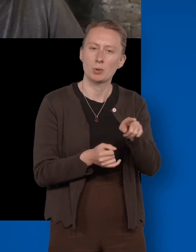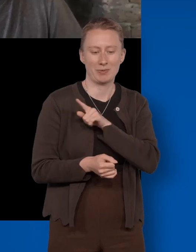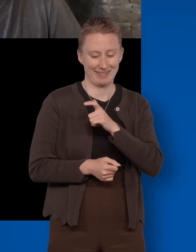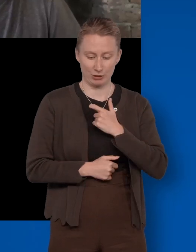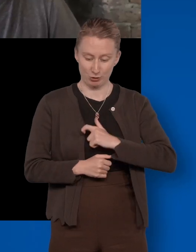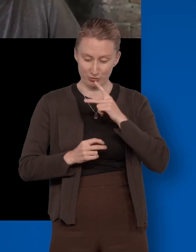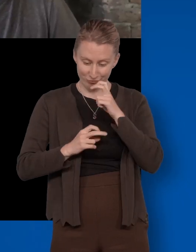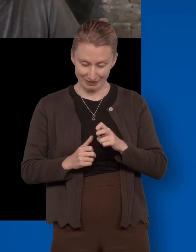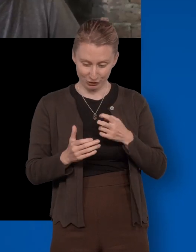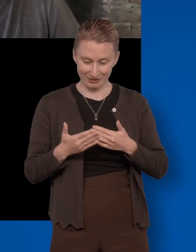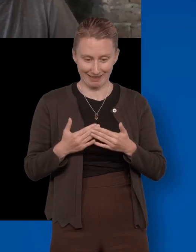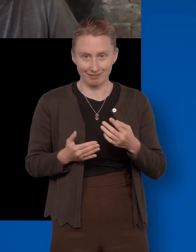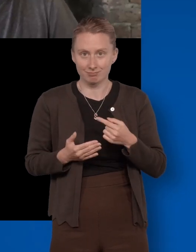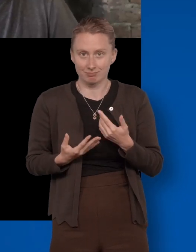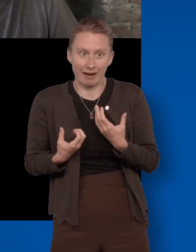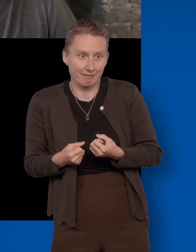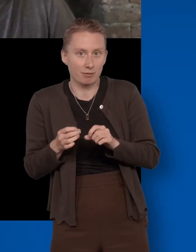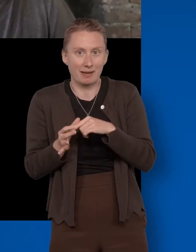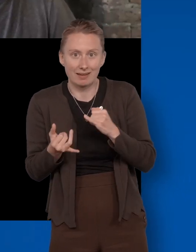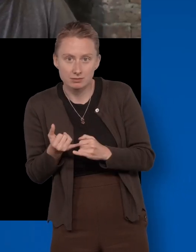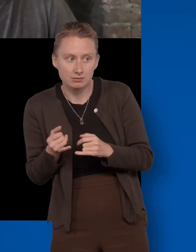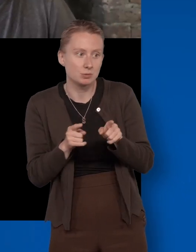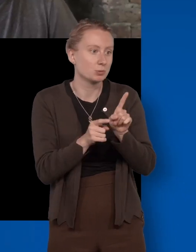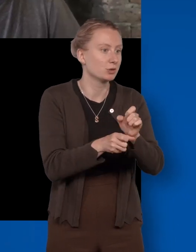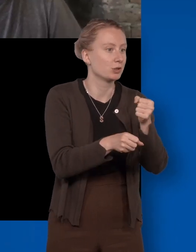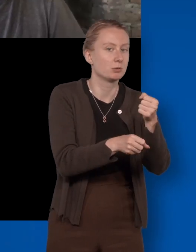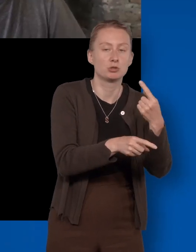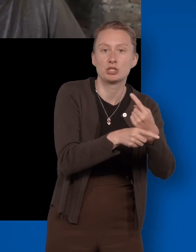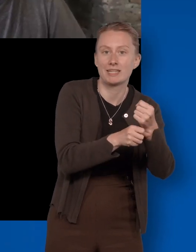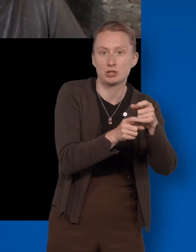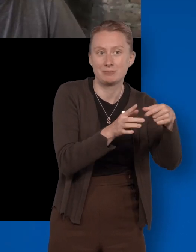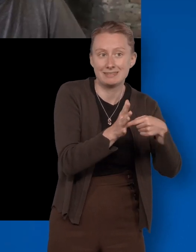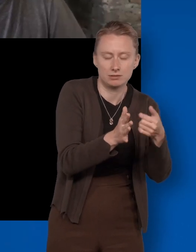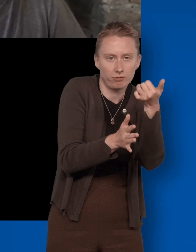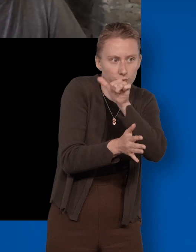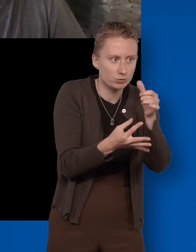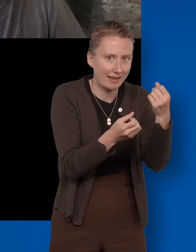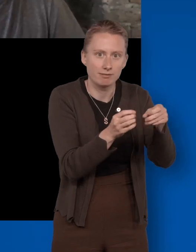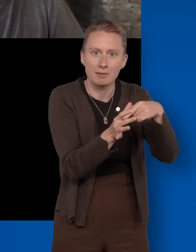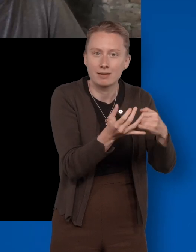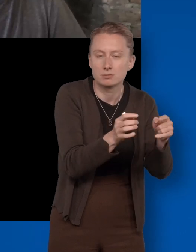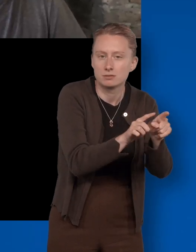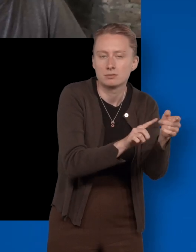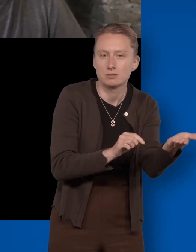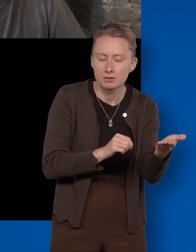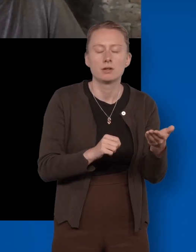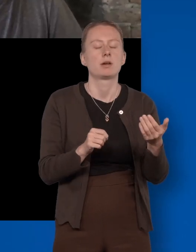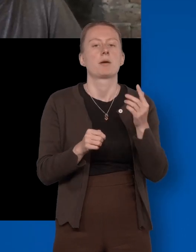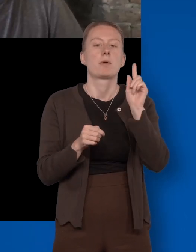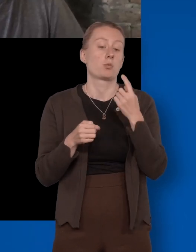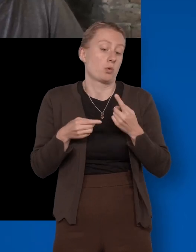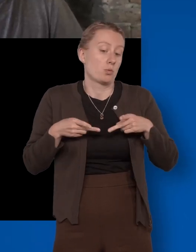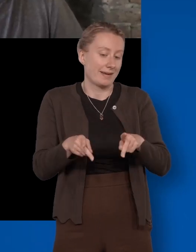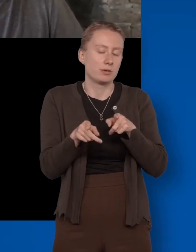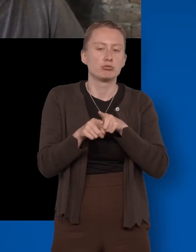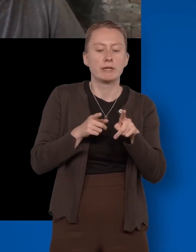there's a human researcher dealing with these, so that's biased, and then of course there's ChatGPT, which obviously is biased. But one